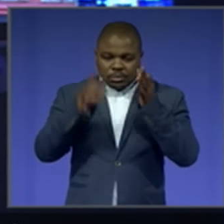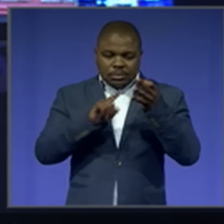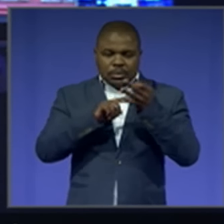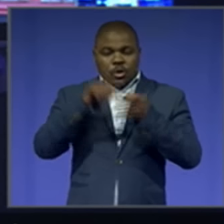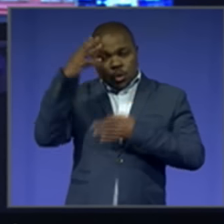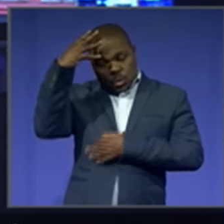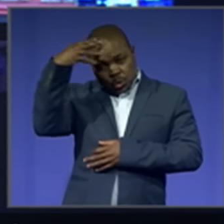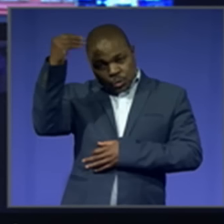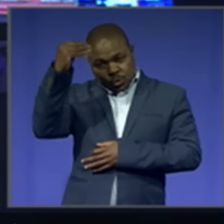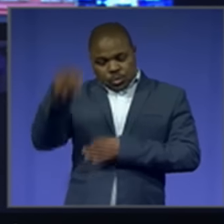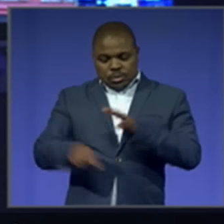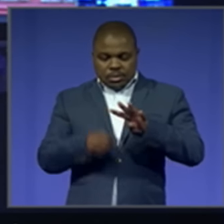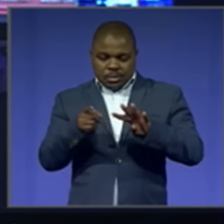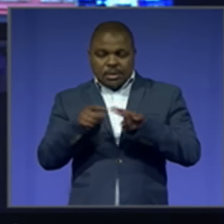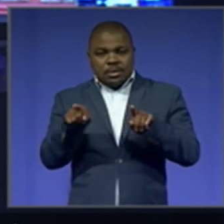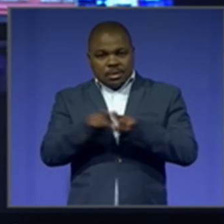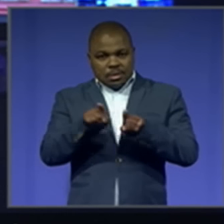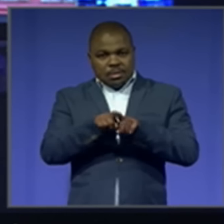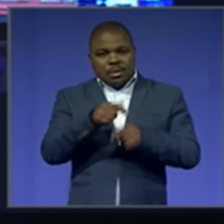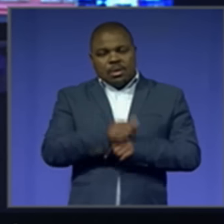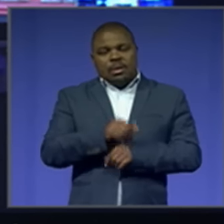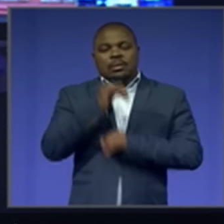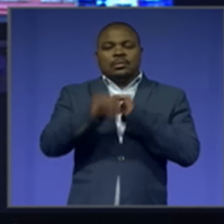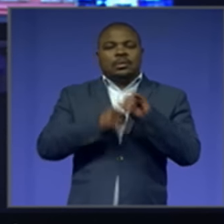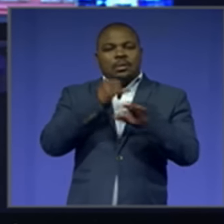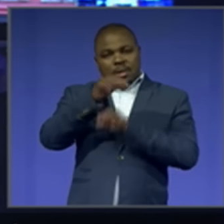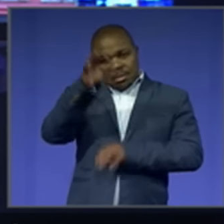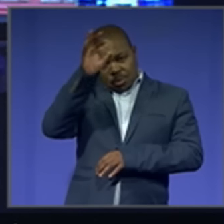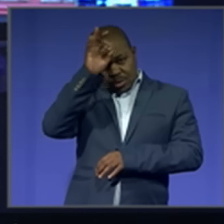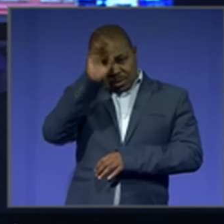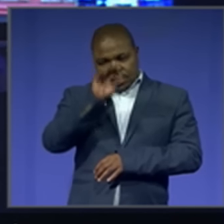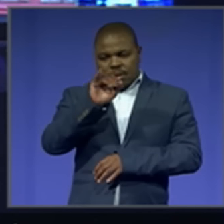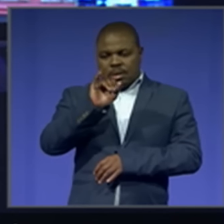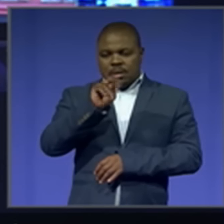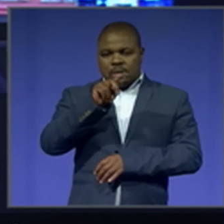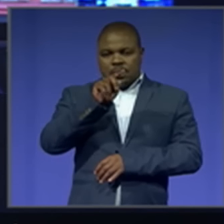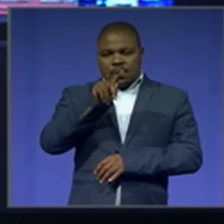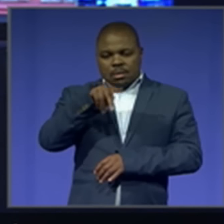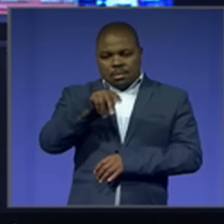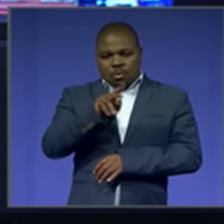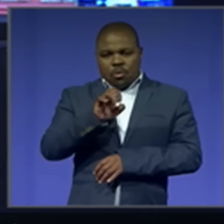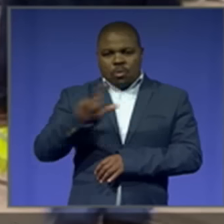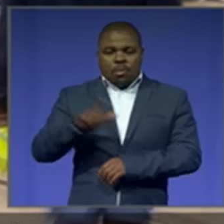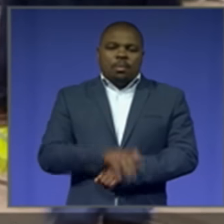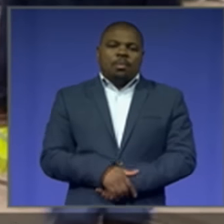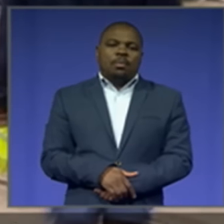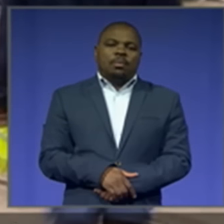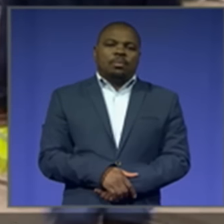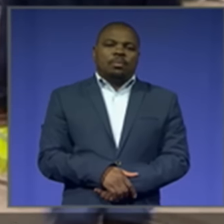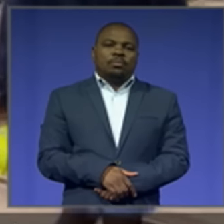Lesotho ho kenyelletswa le police kapa sepolesa sa matjhaba sa Interpol.